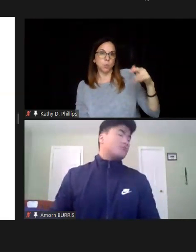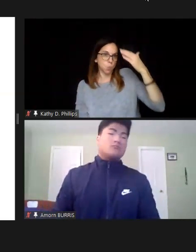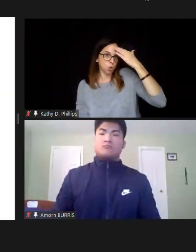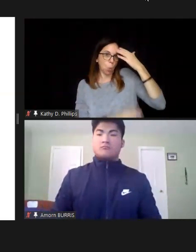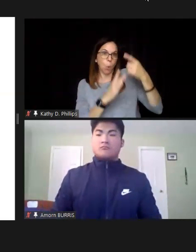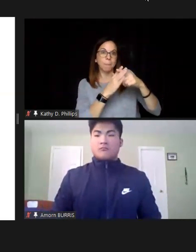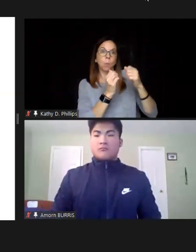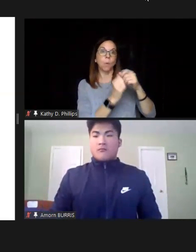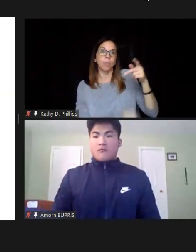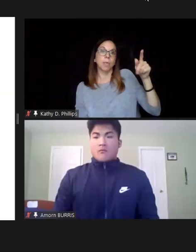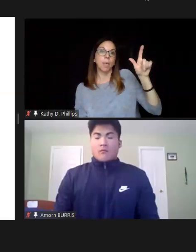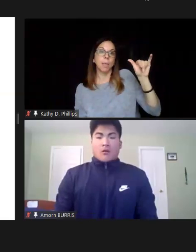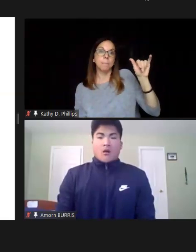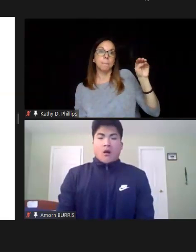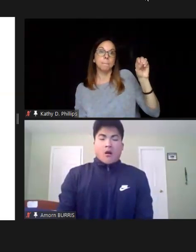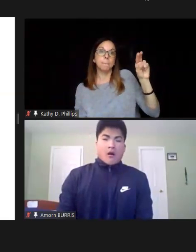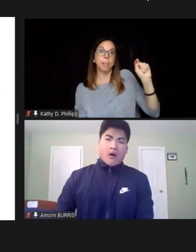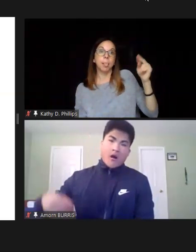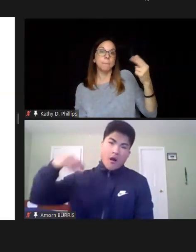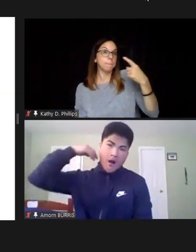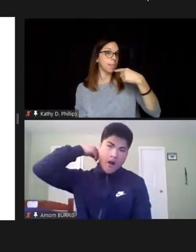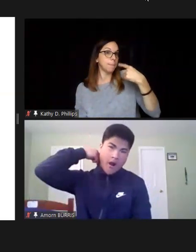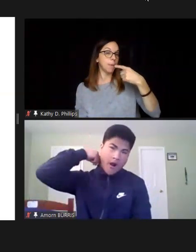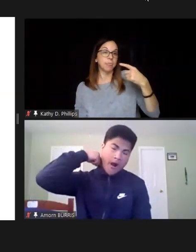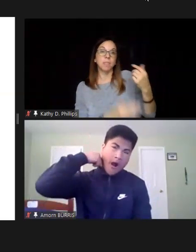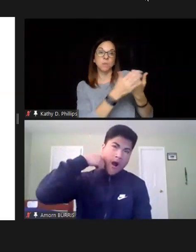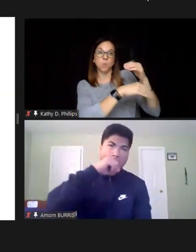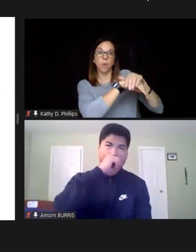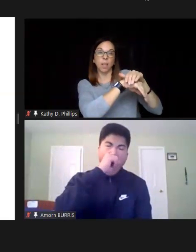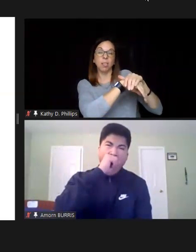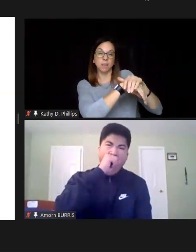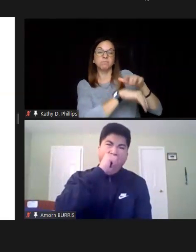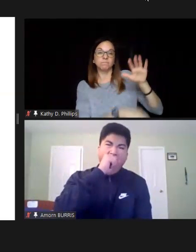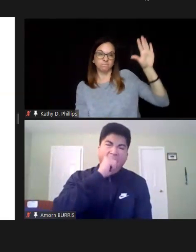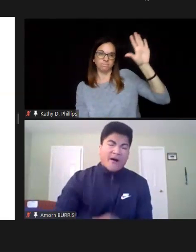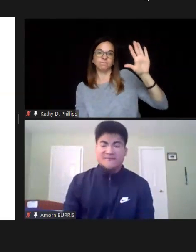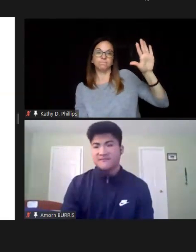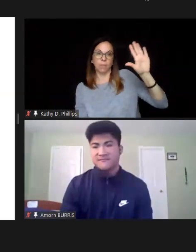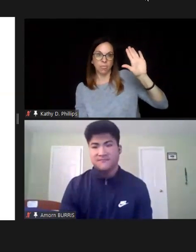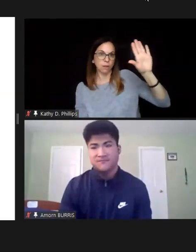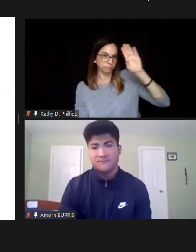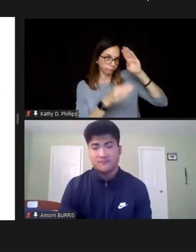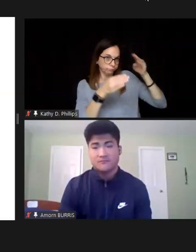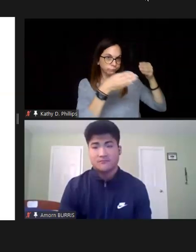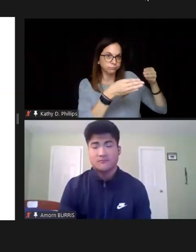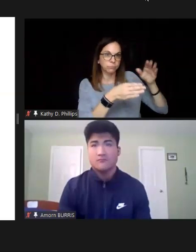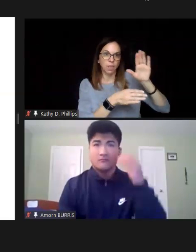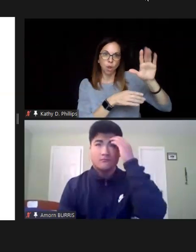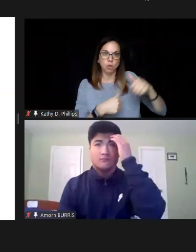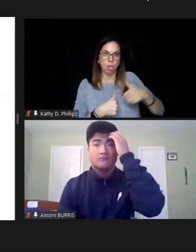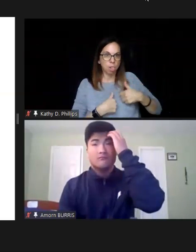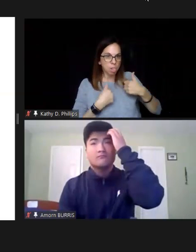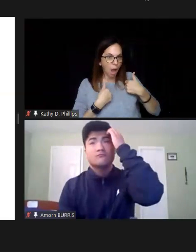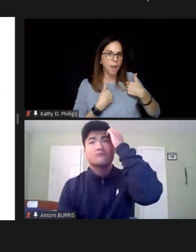with Plymouth that New England is all about religion. It is the center of their lives and the center of